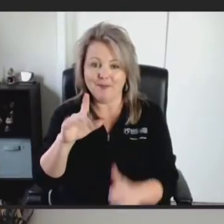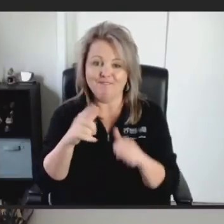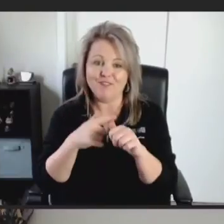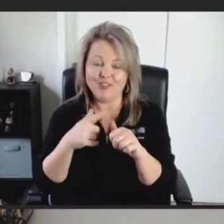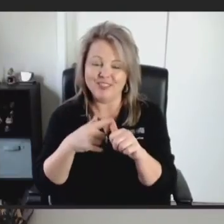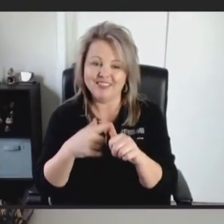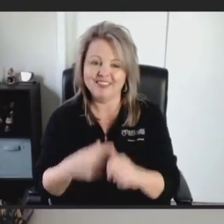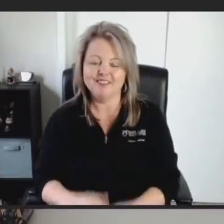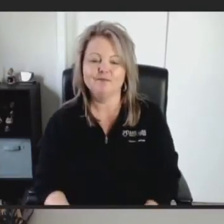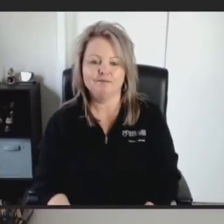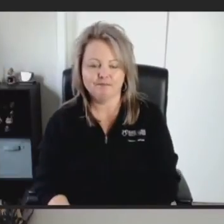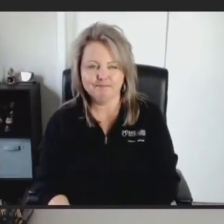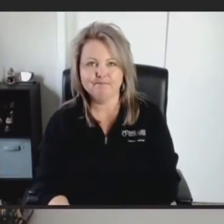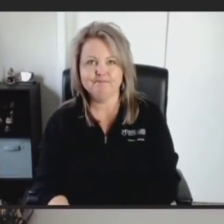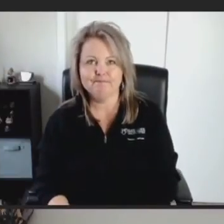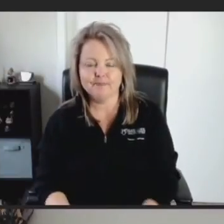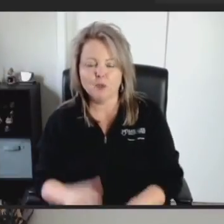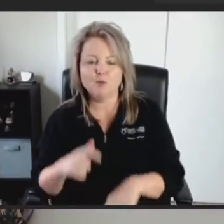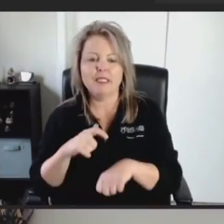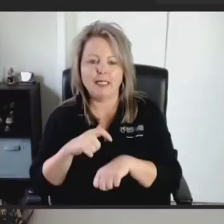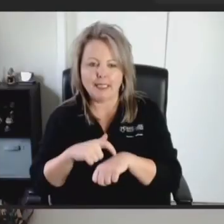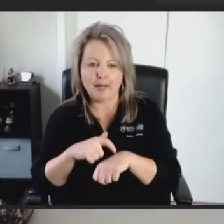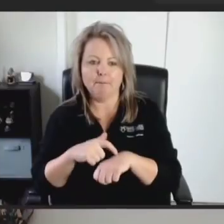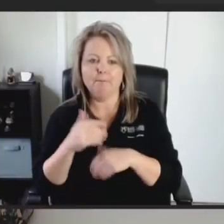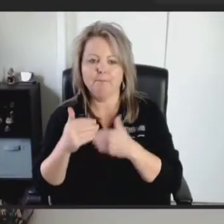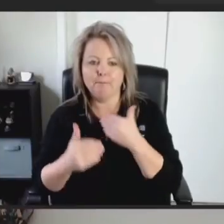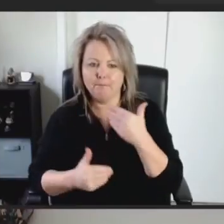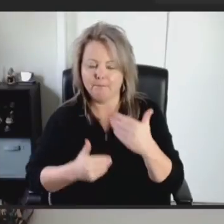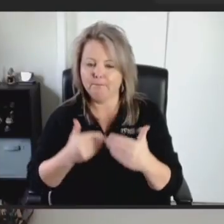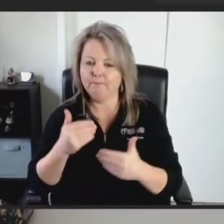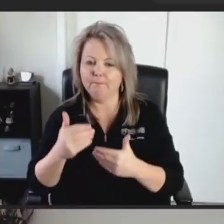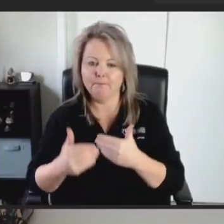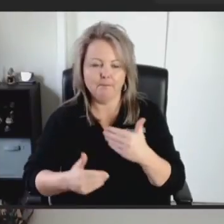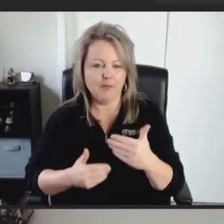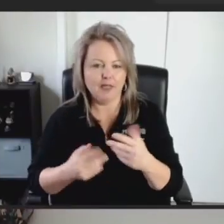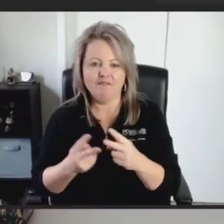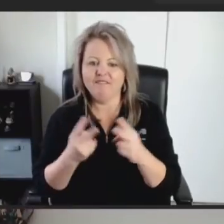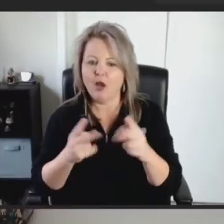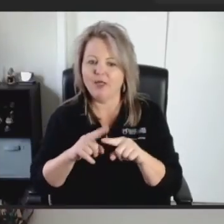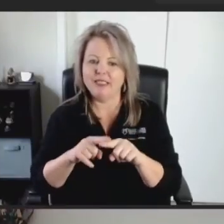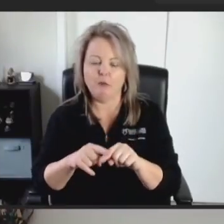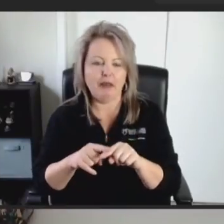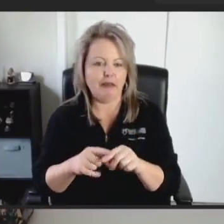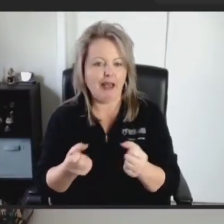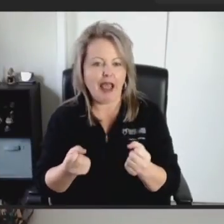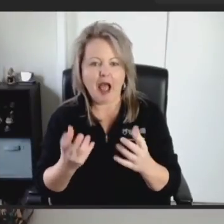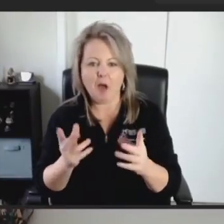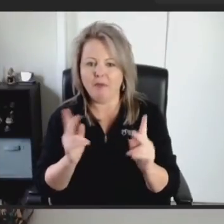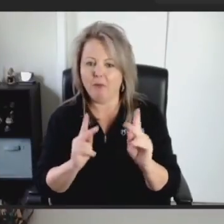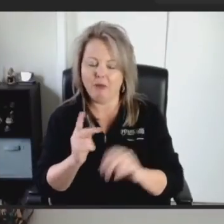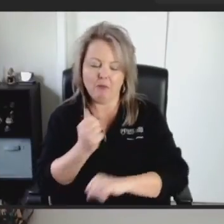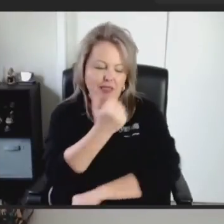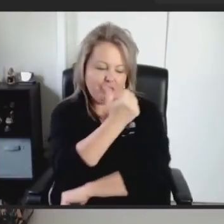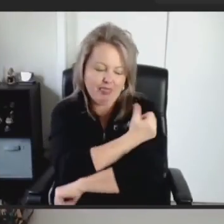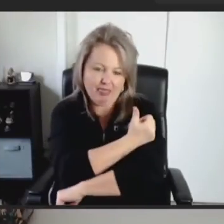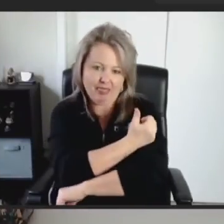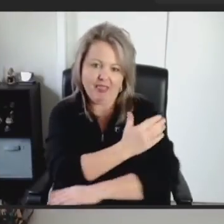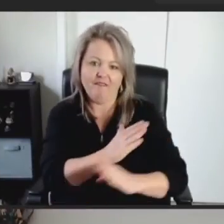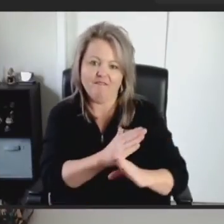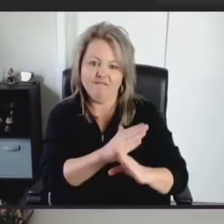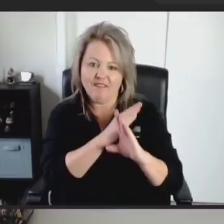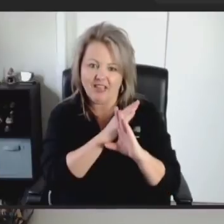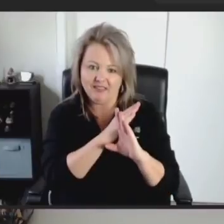So it will take some time, and this is very dependent also on how many people get the vaccination to try to get us closer to